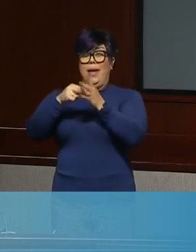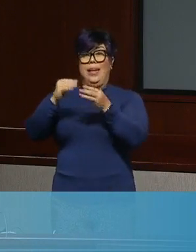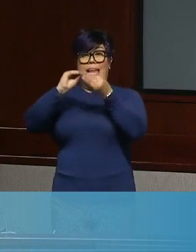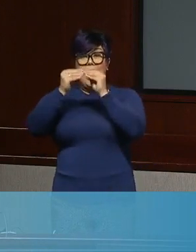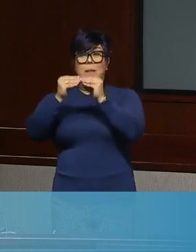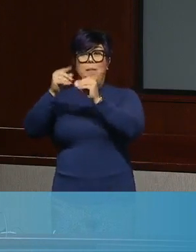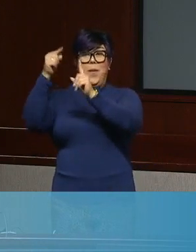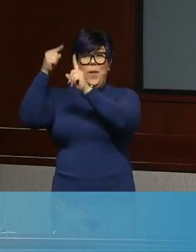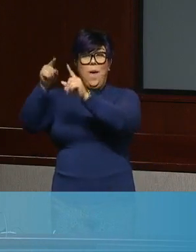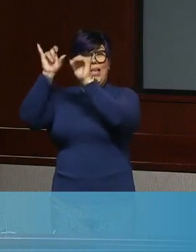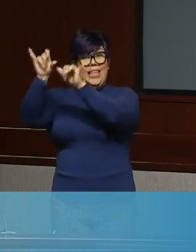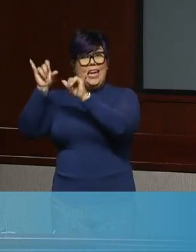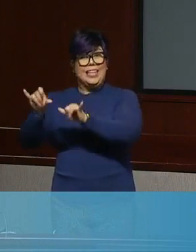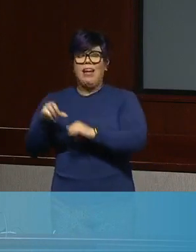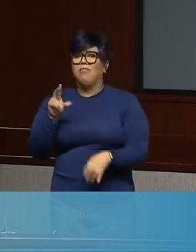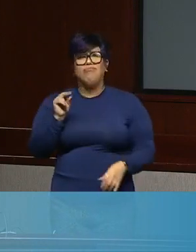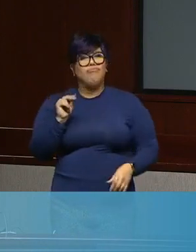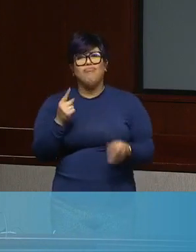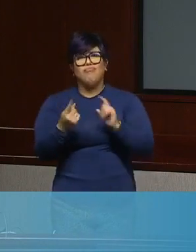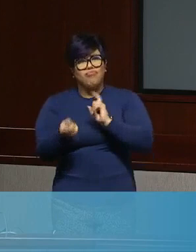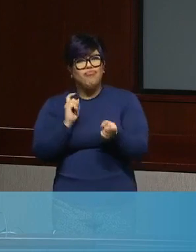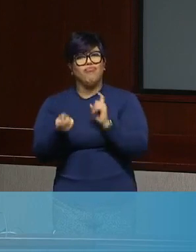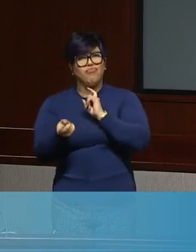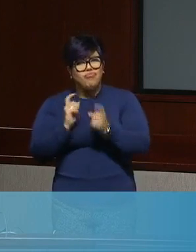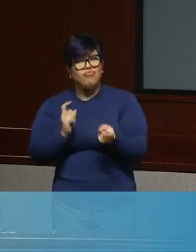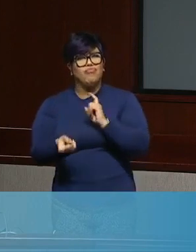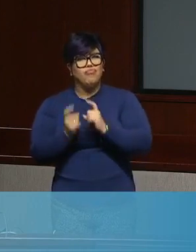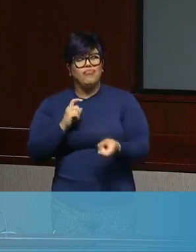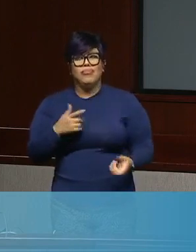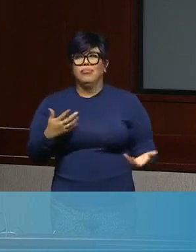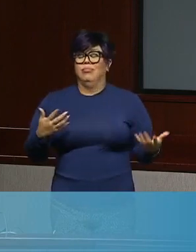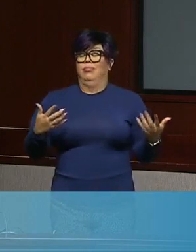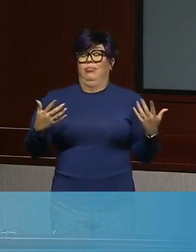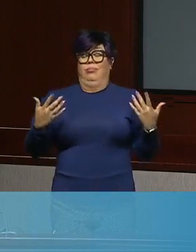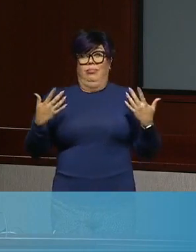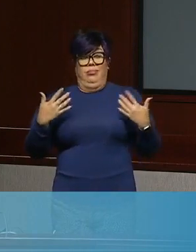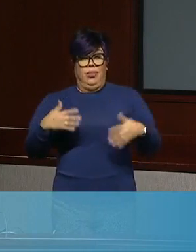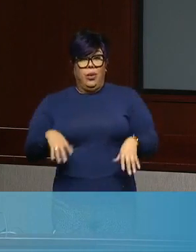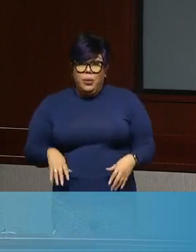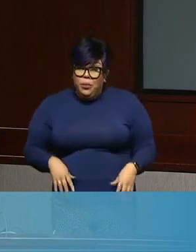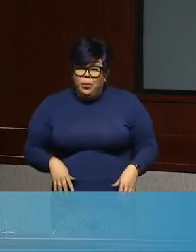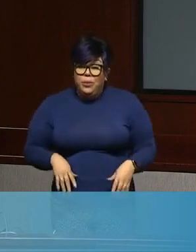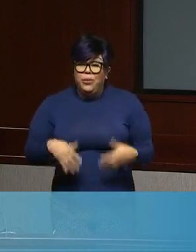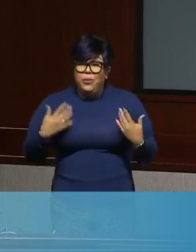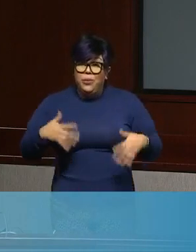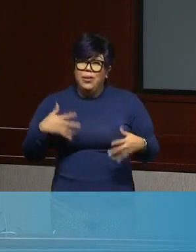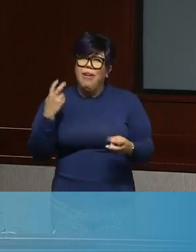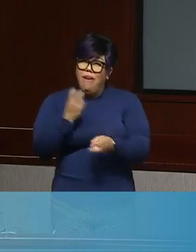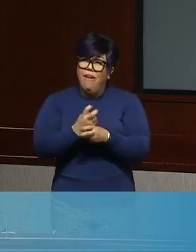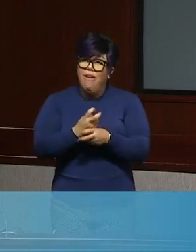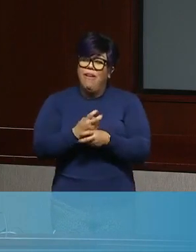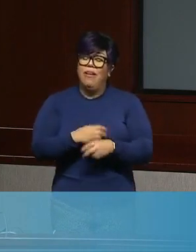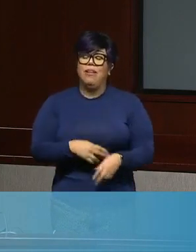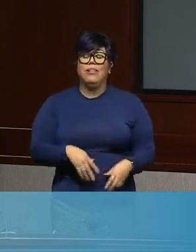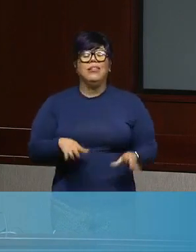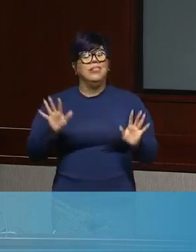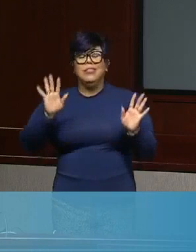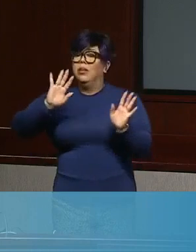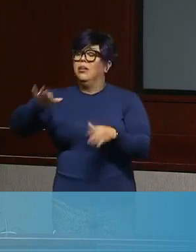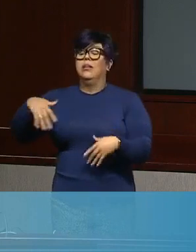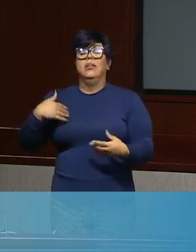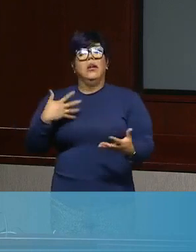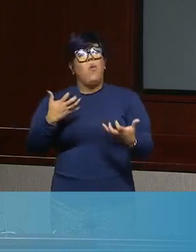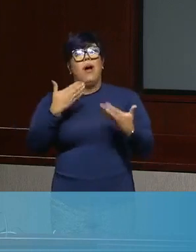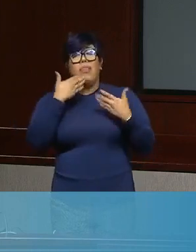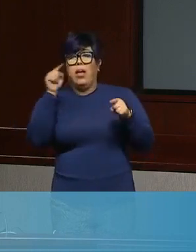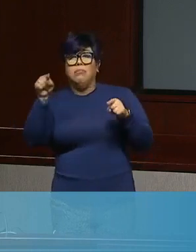by orders they're giving and by their words. I want to thank the residents of Kern County and all of